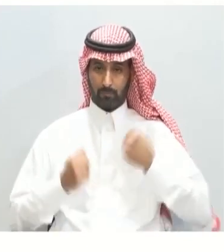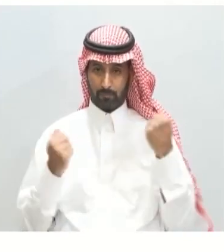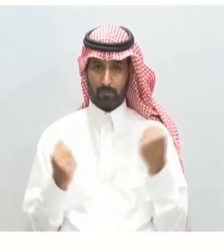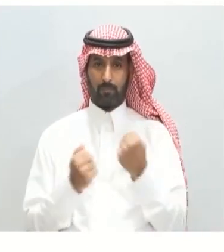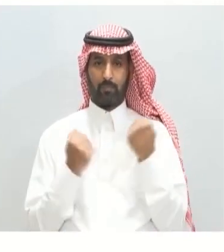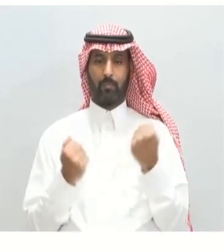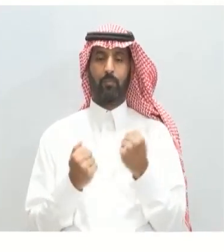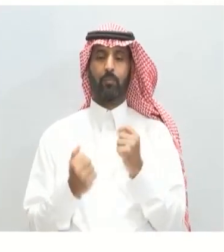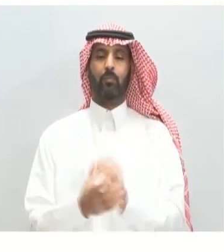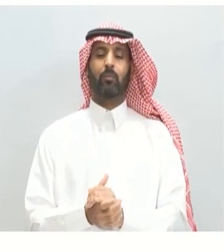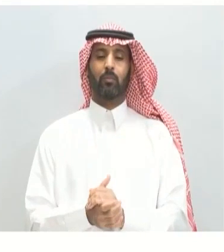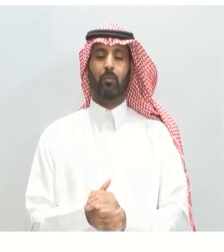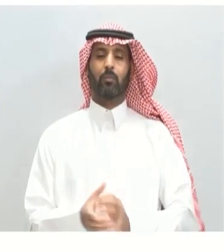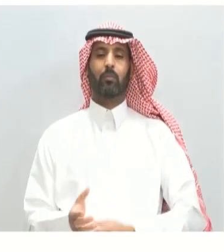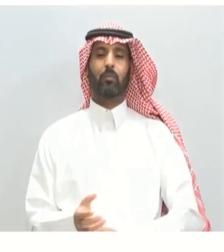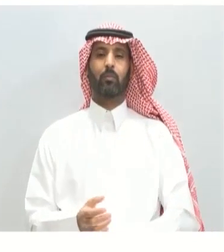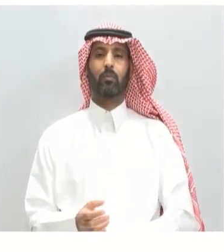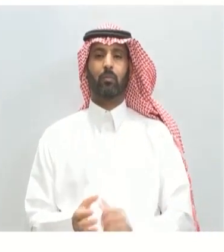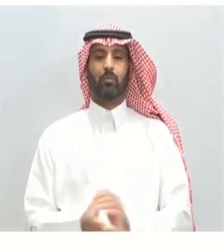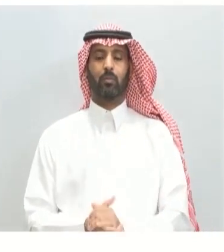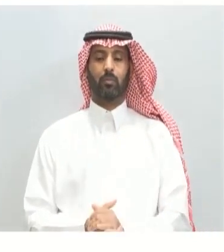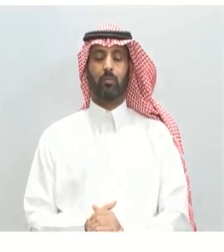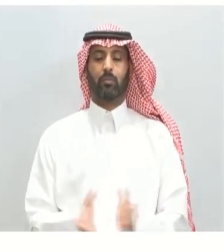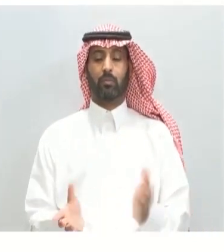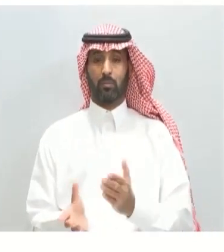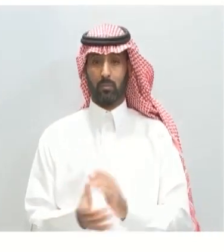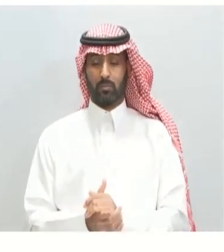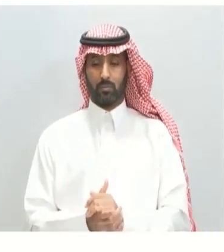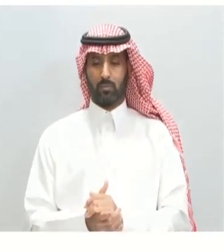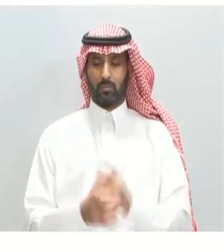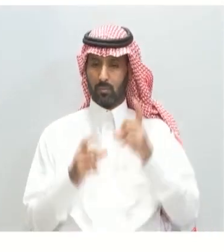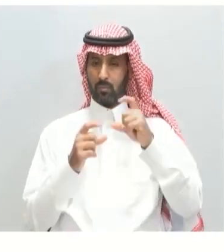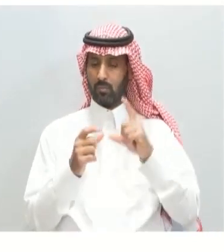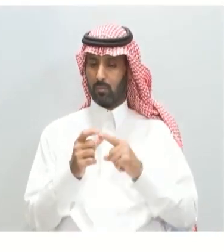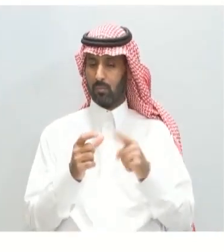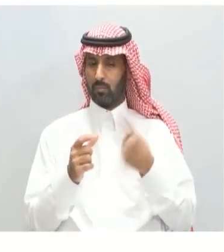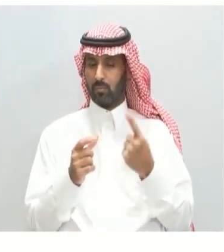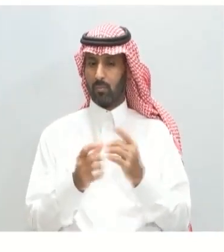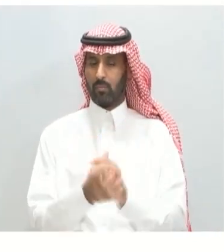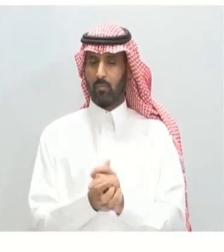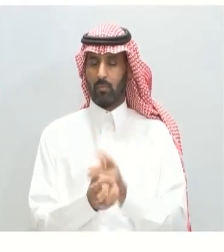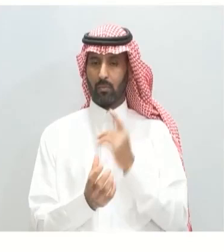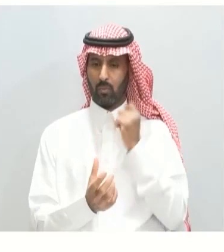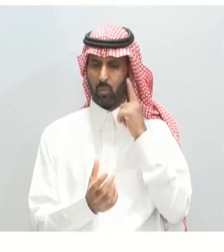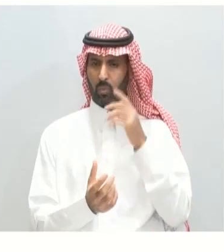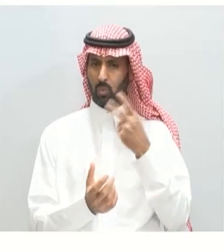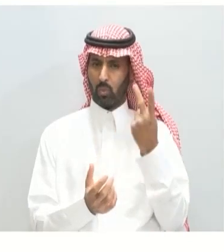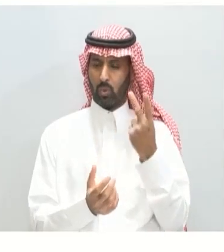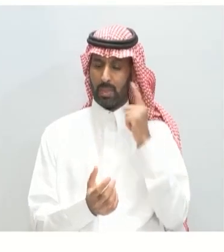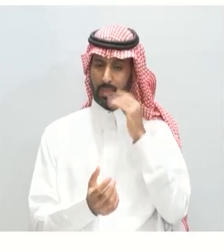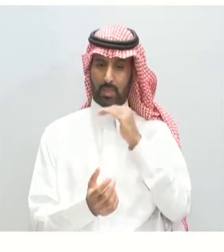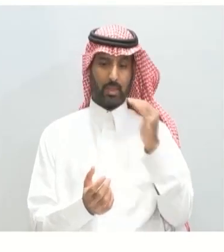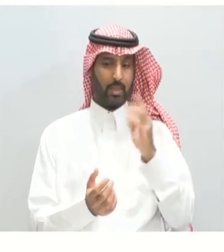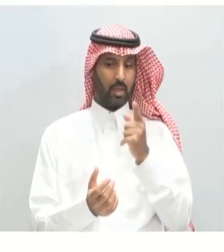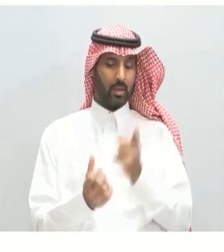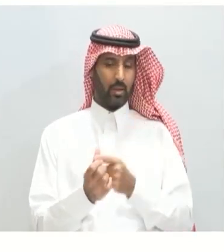is here is the result of the first one. So picture one, can you come up with two sentences